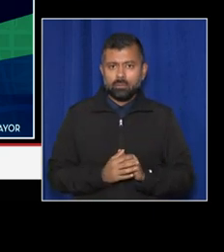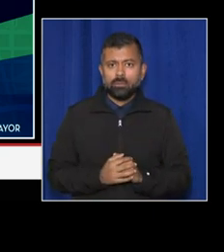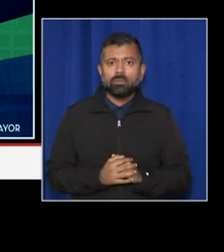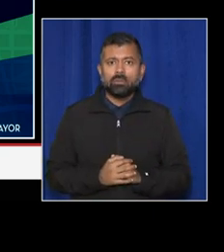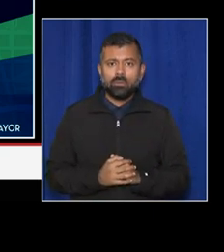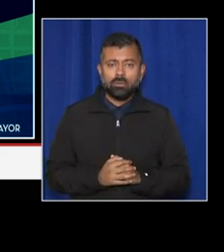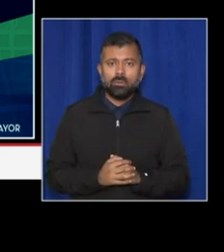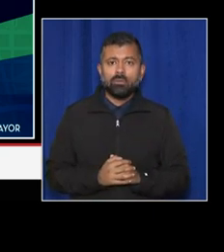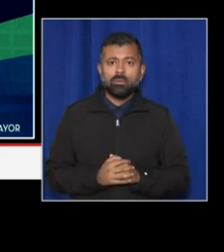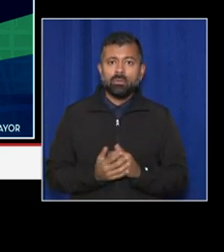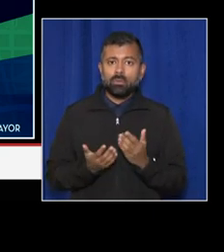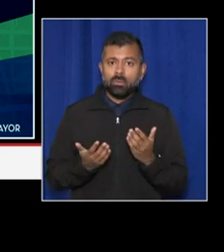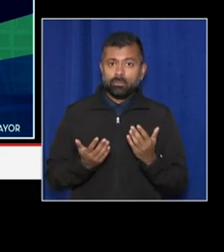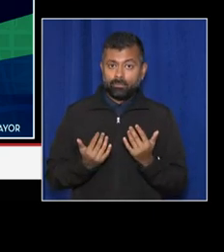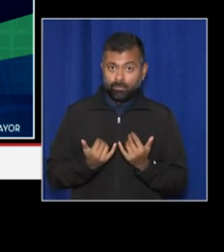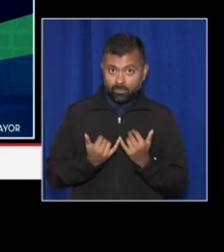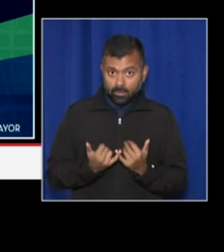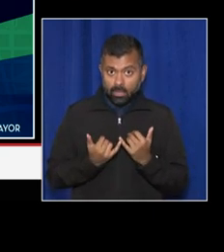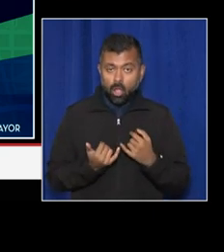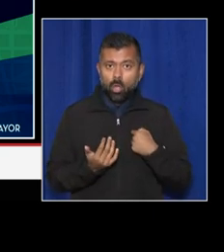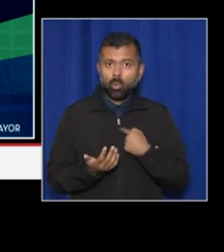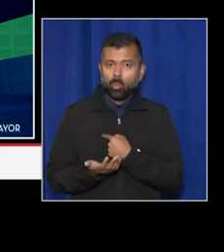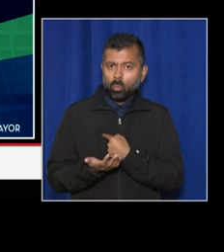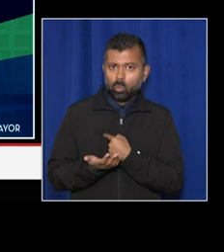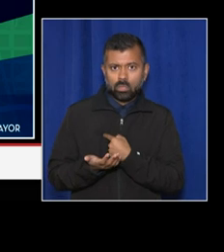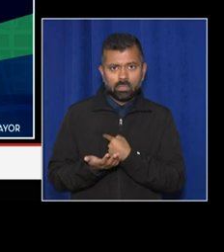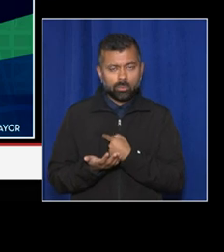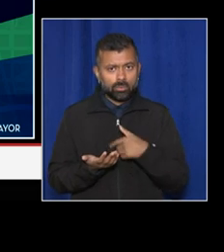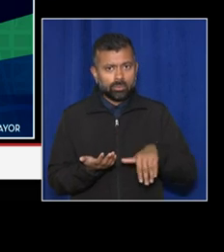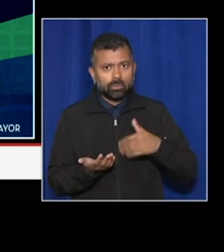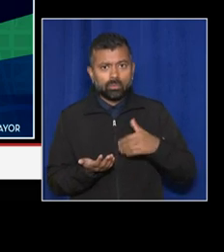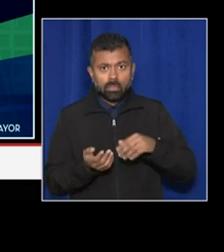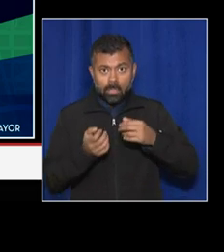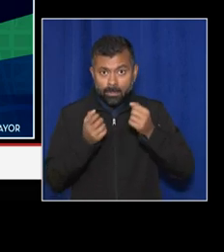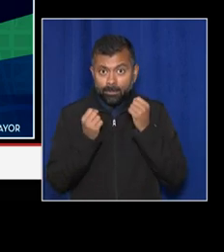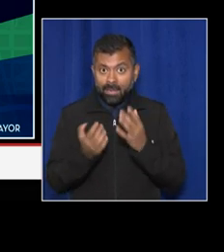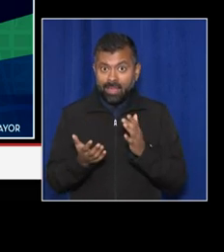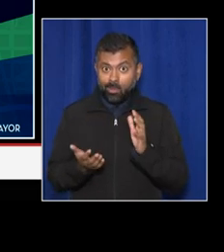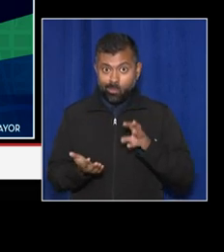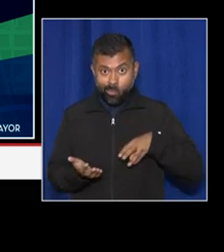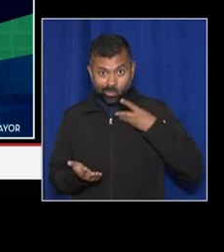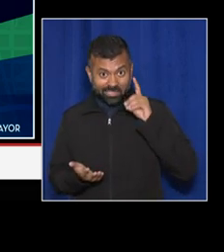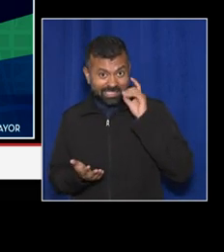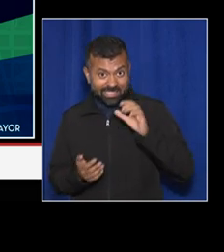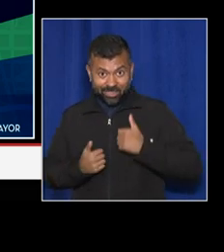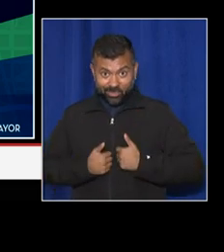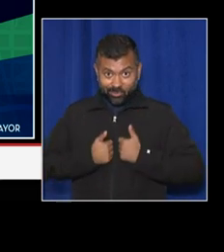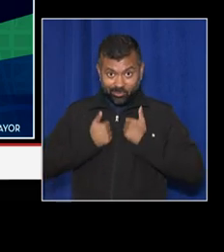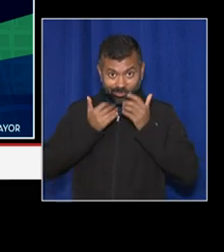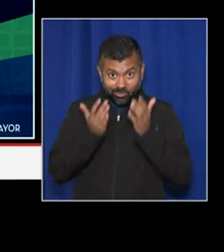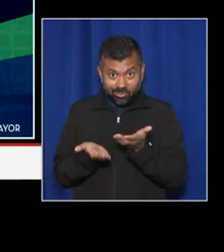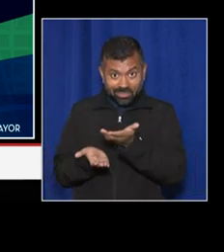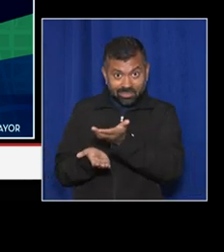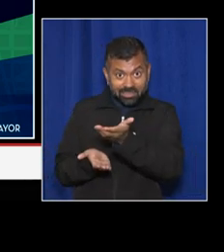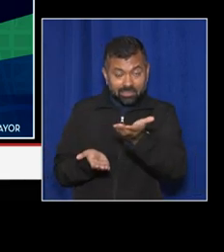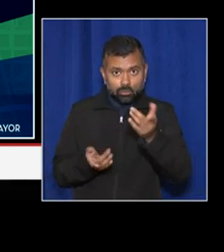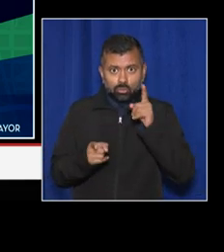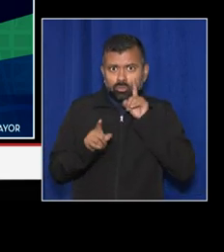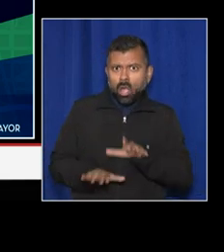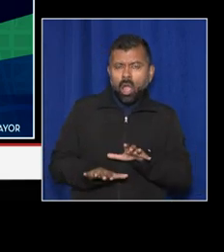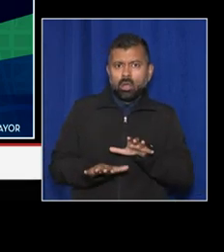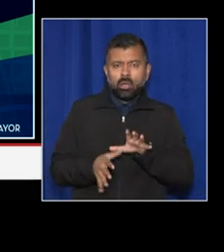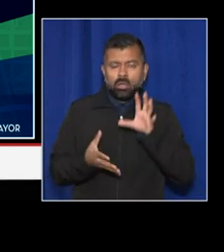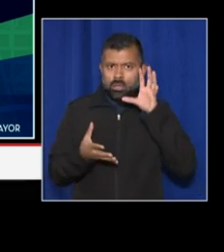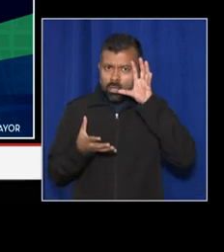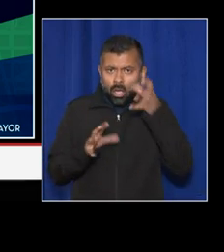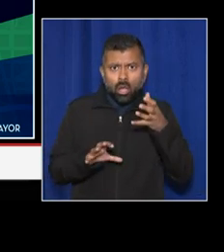want to recognize that a lot of our fellow Washingtonians are in shock, angry. They